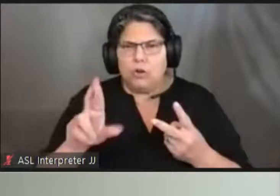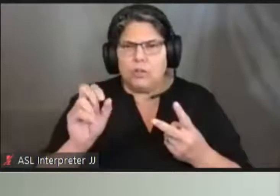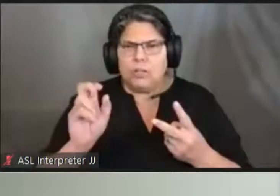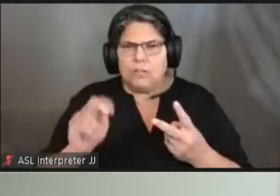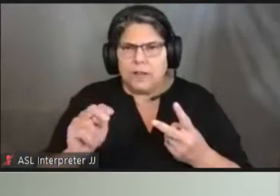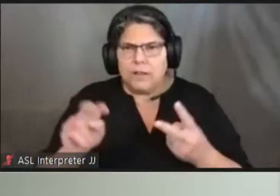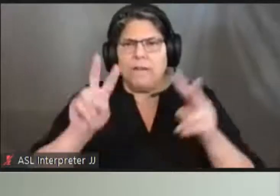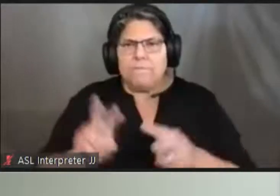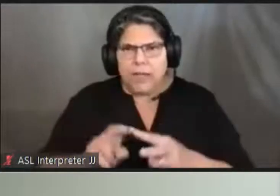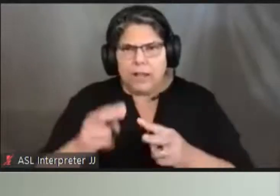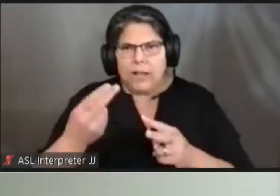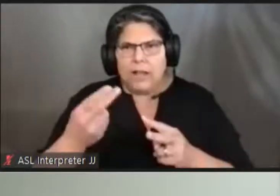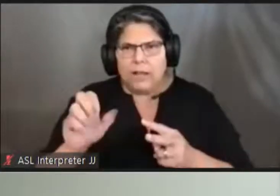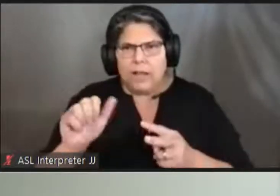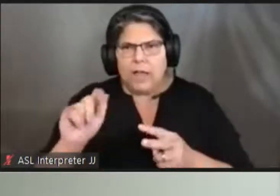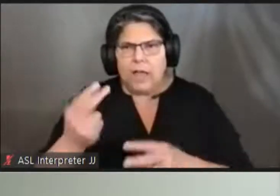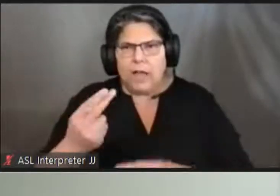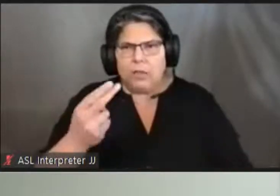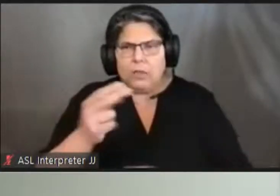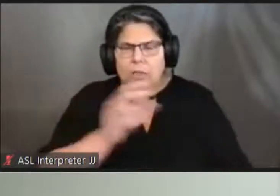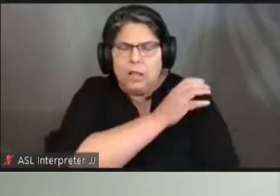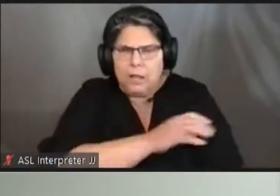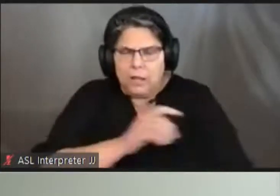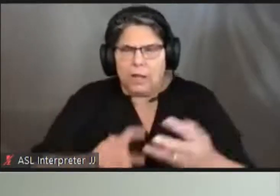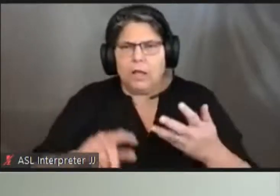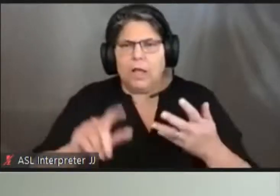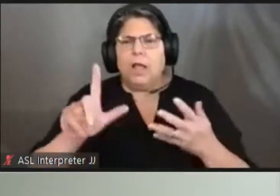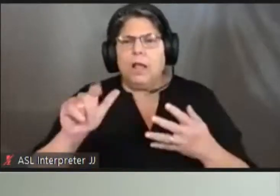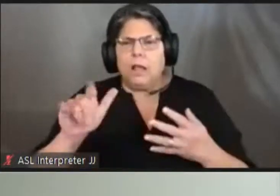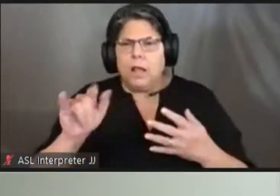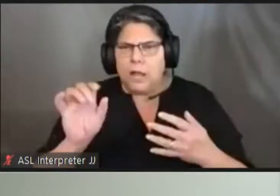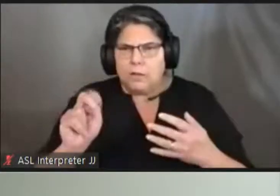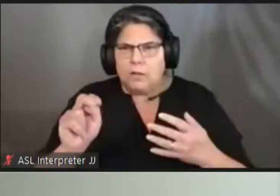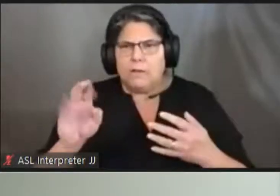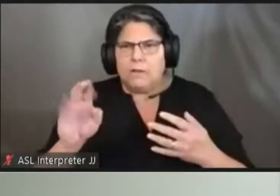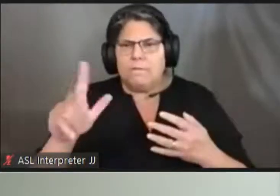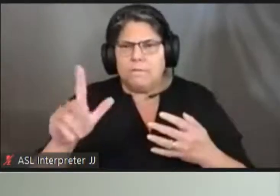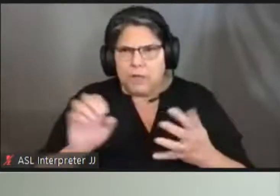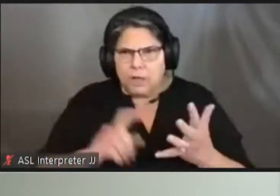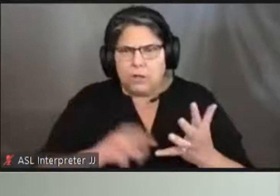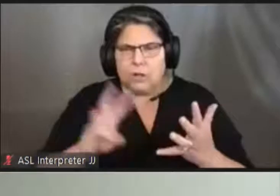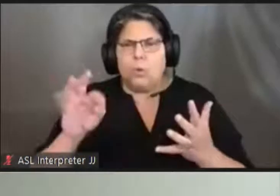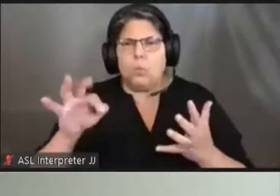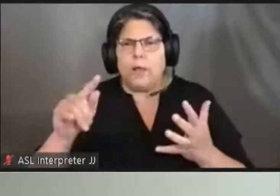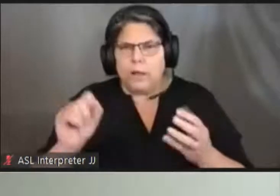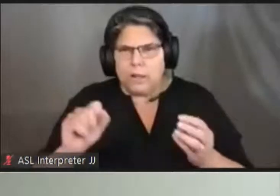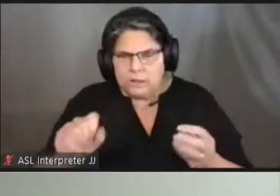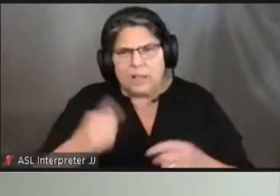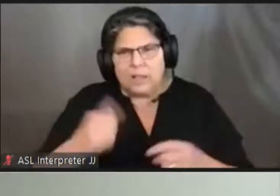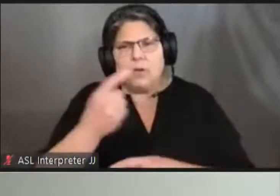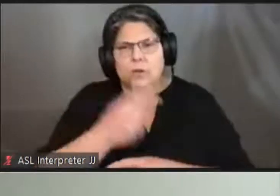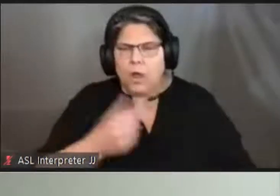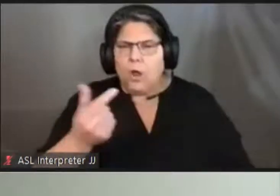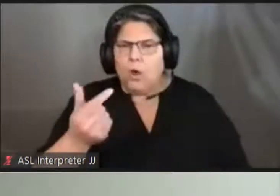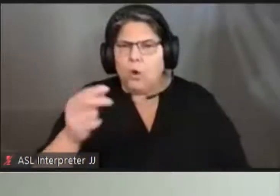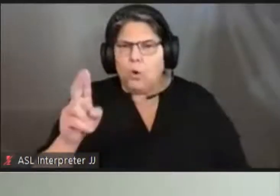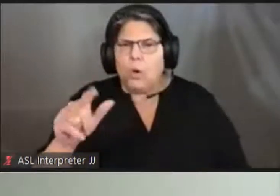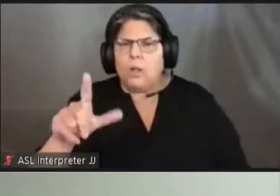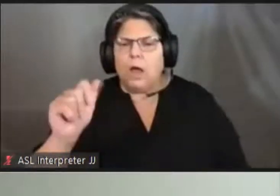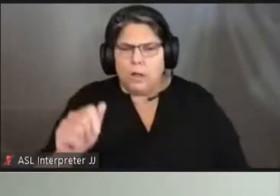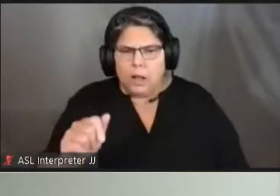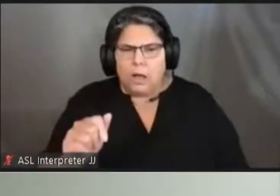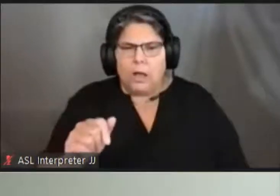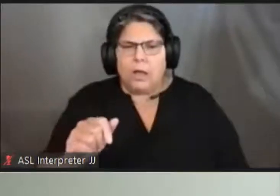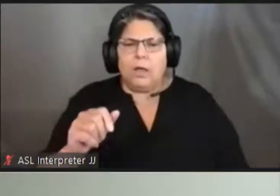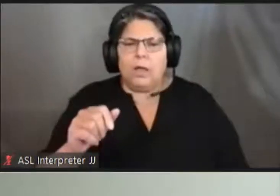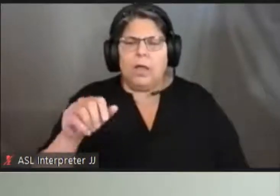then Laytonville, and then Willits, and on another Friday, Gualala and Anderson Valley, and the final Friday will be